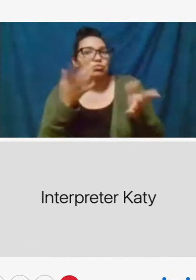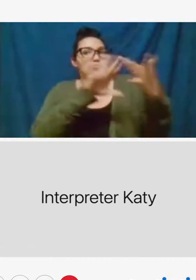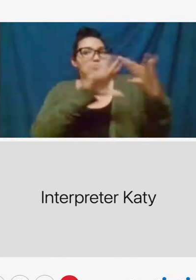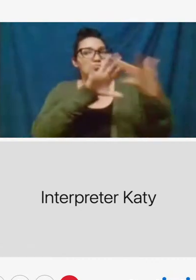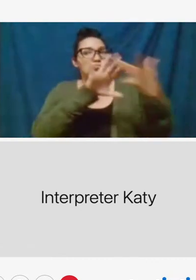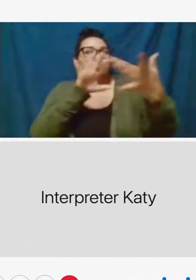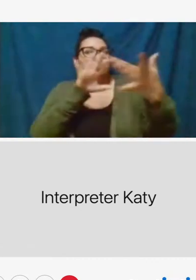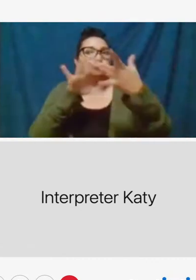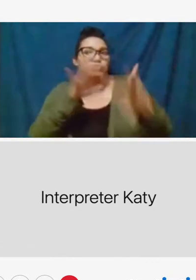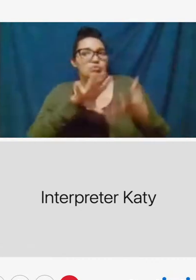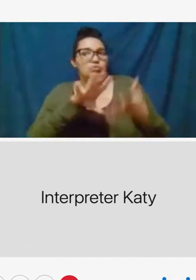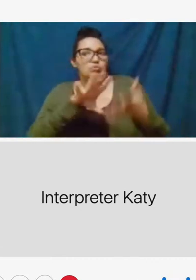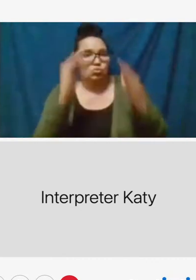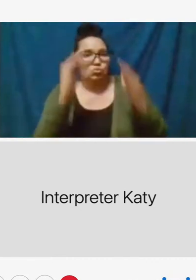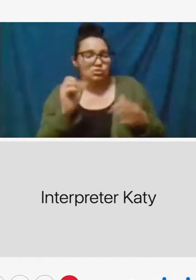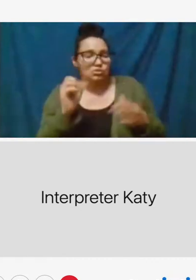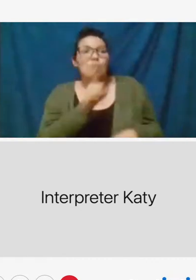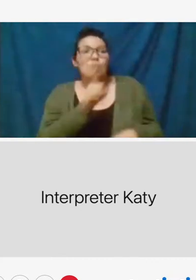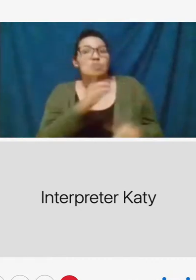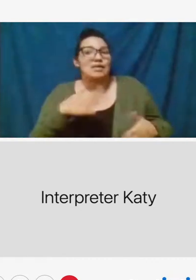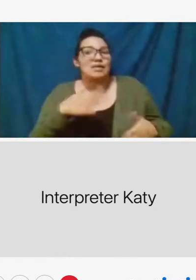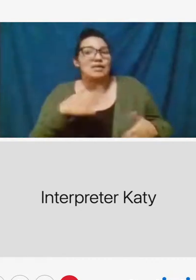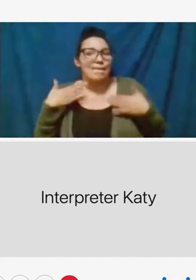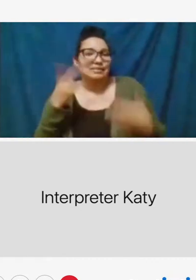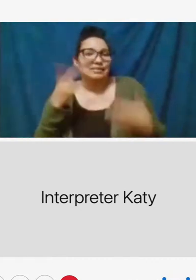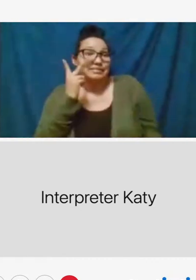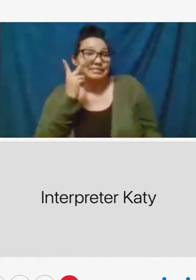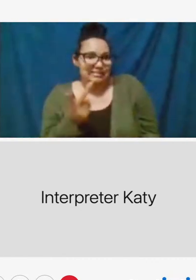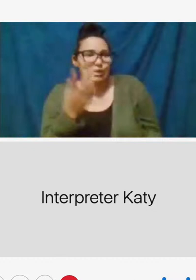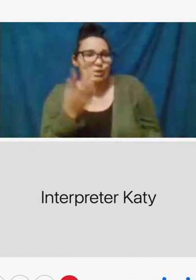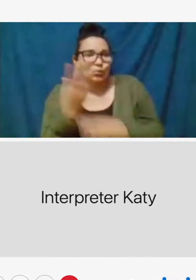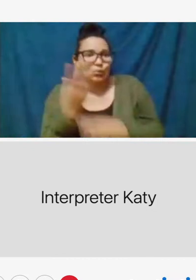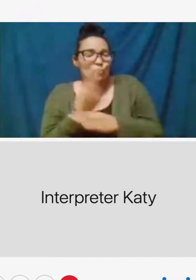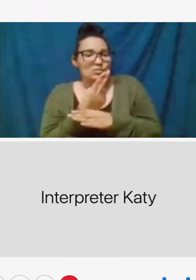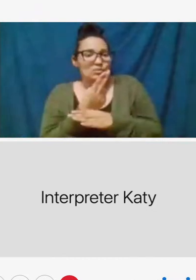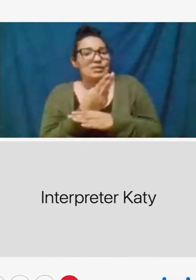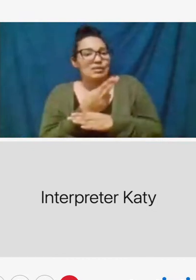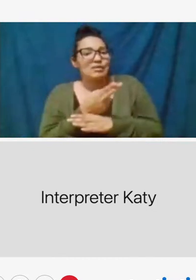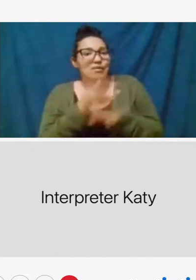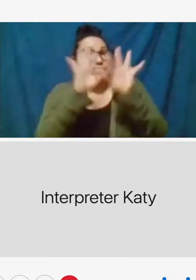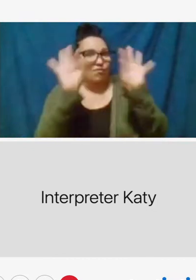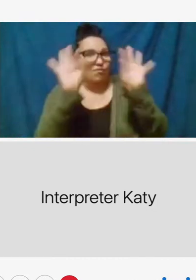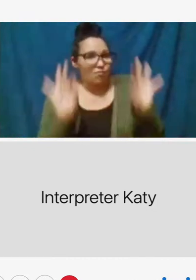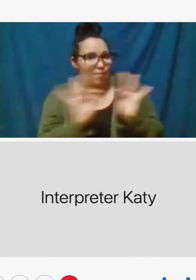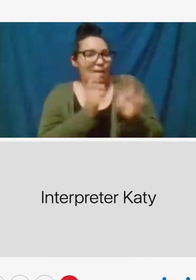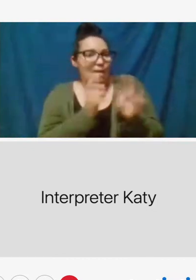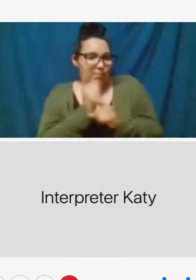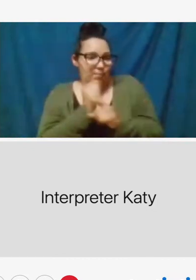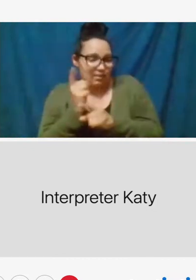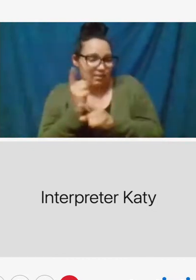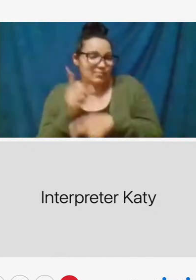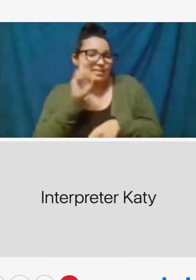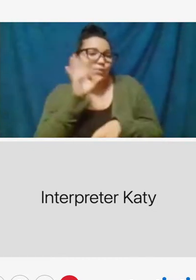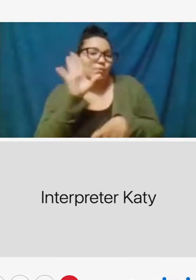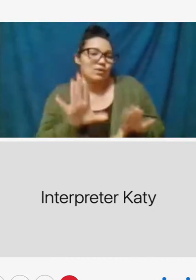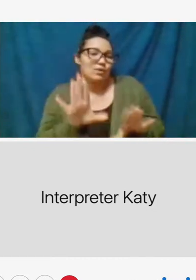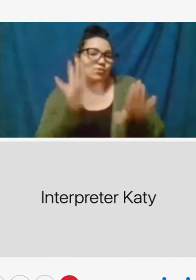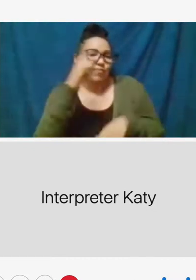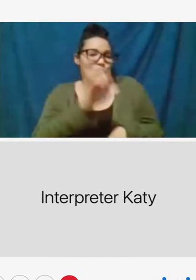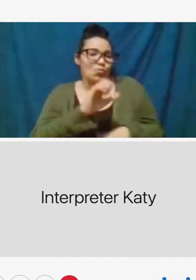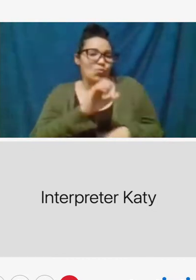glad to see that we're uh using the the format and and I think it's going to be great for our students and that's what